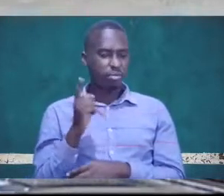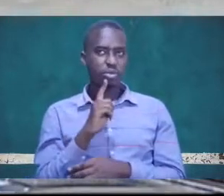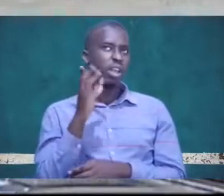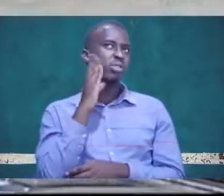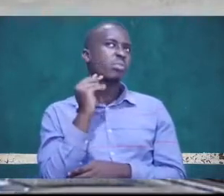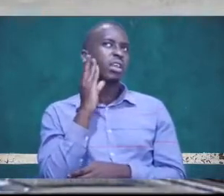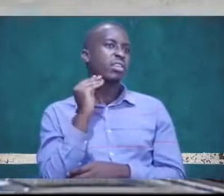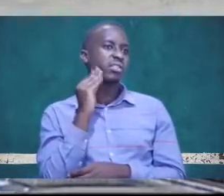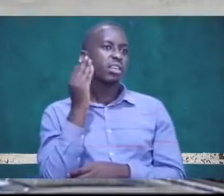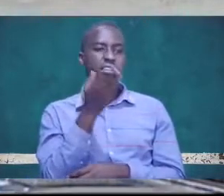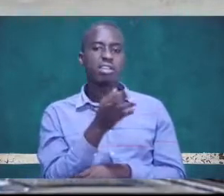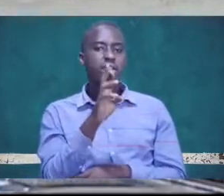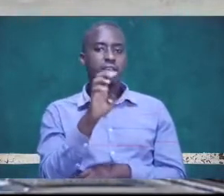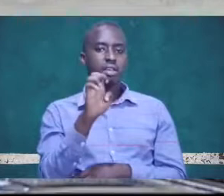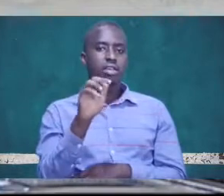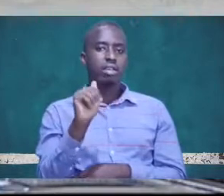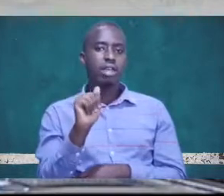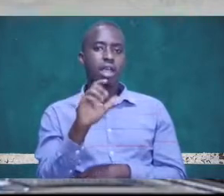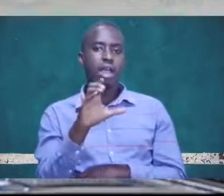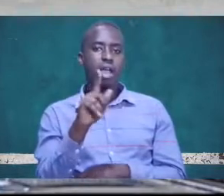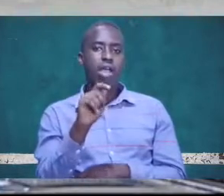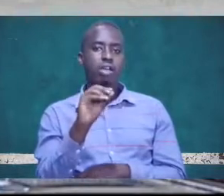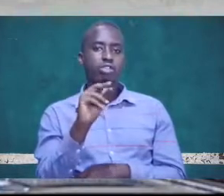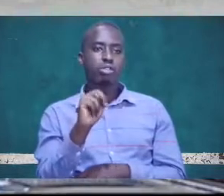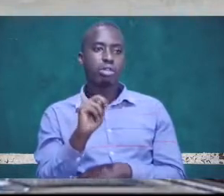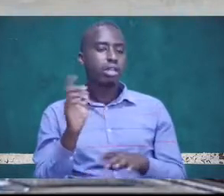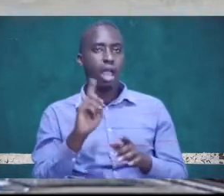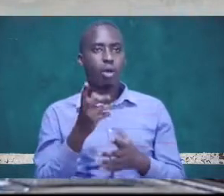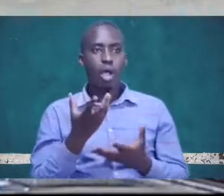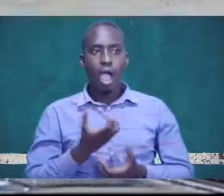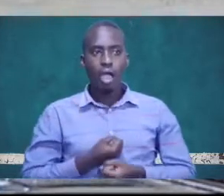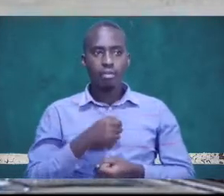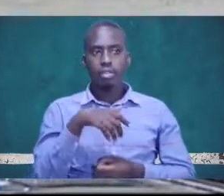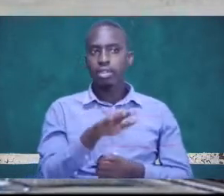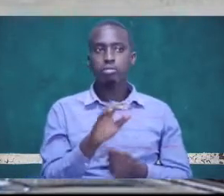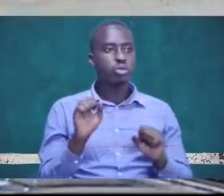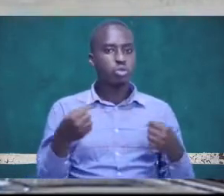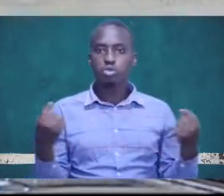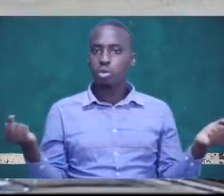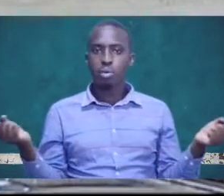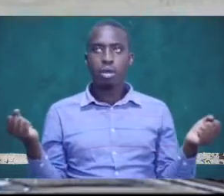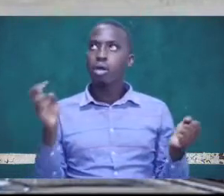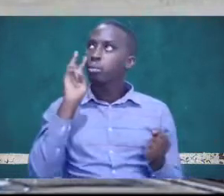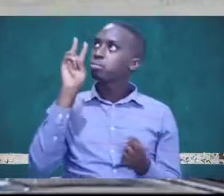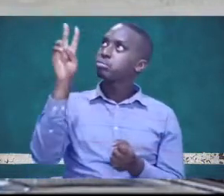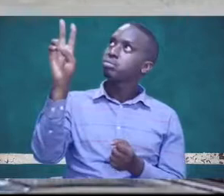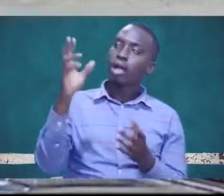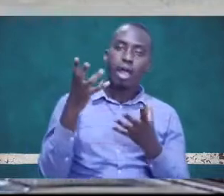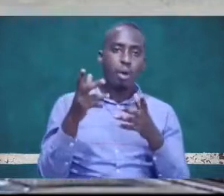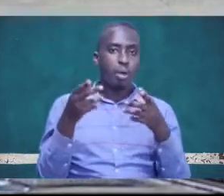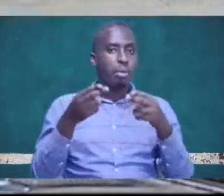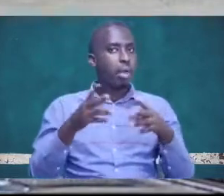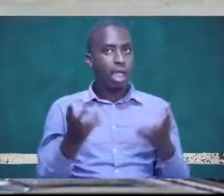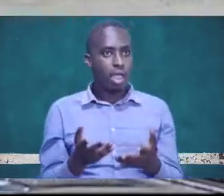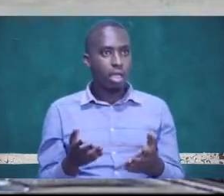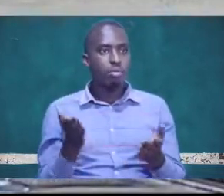experience these reactions. We don't even have them, we can't observe them taking place.